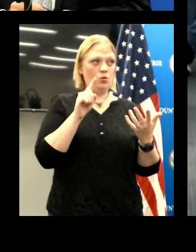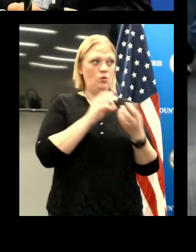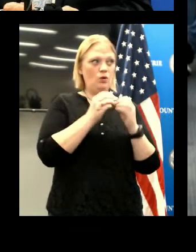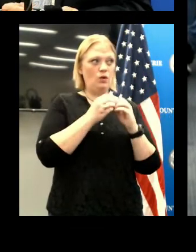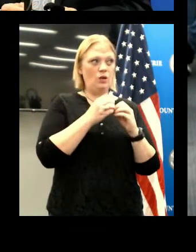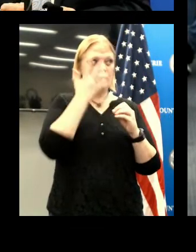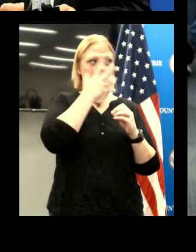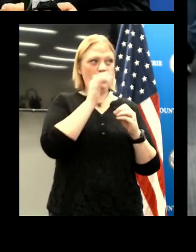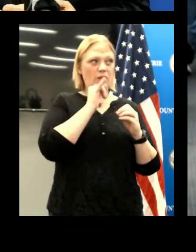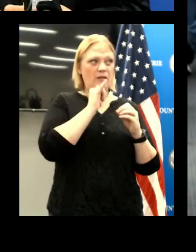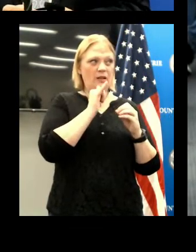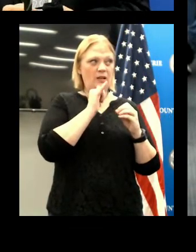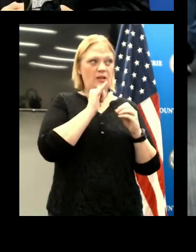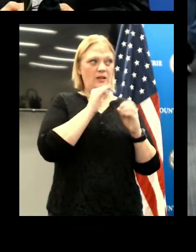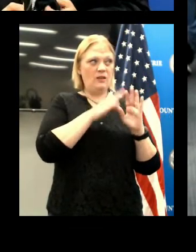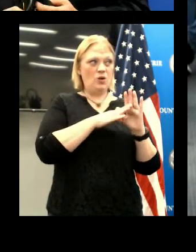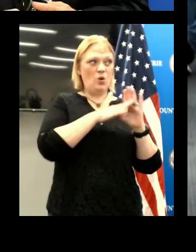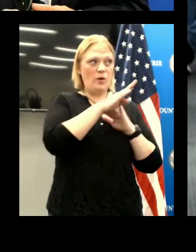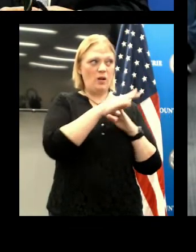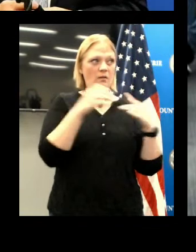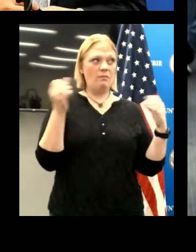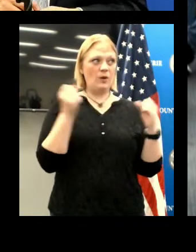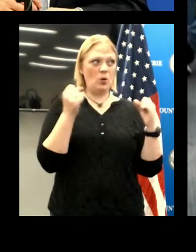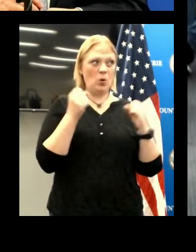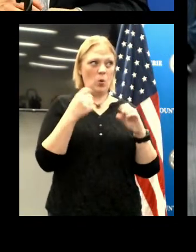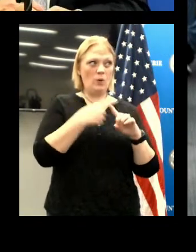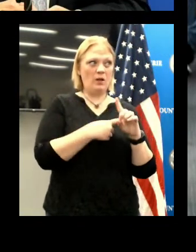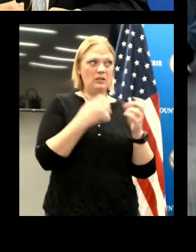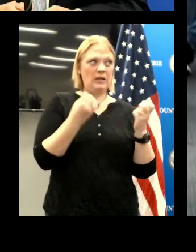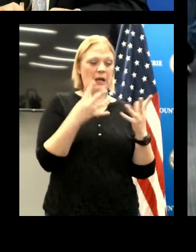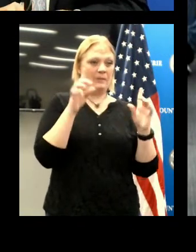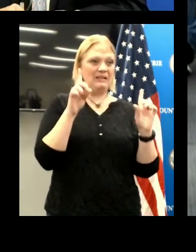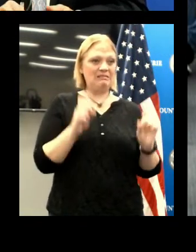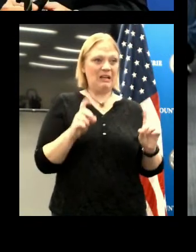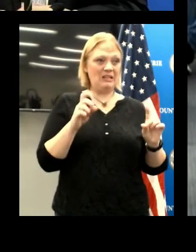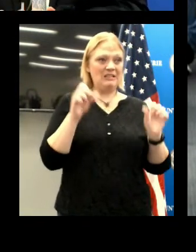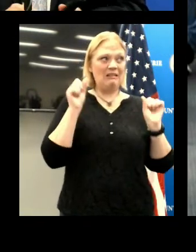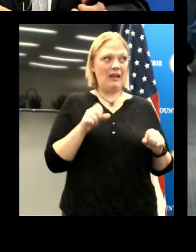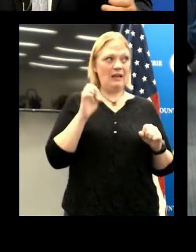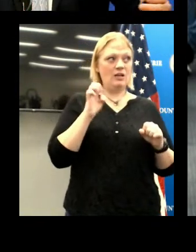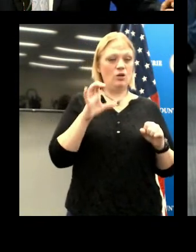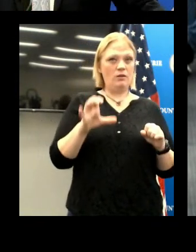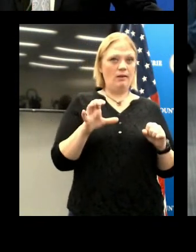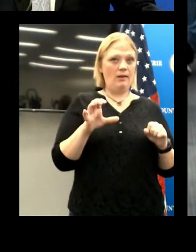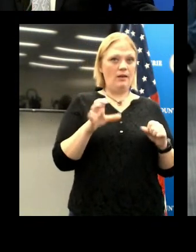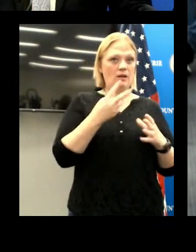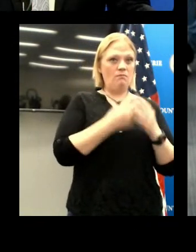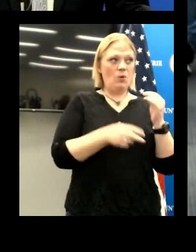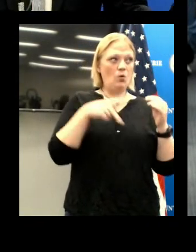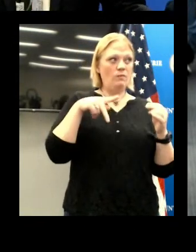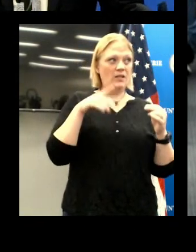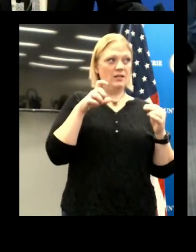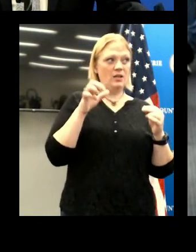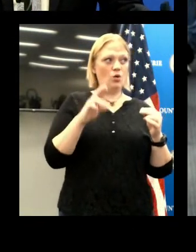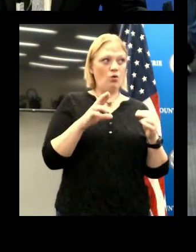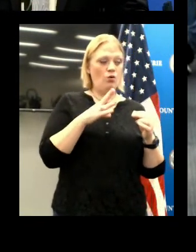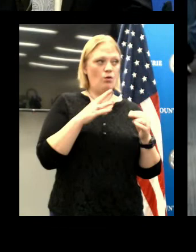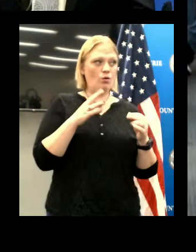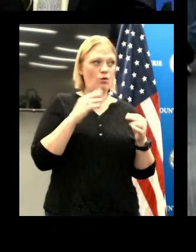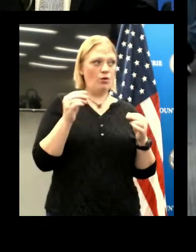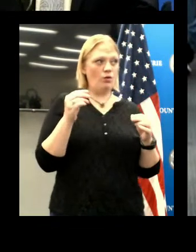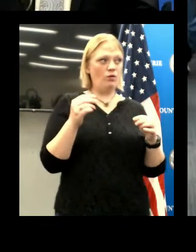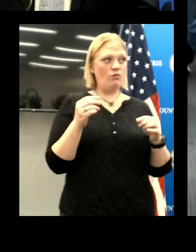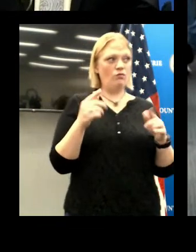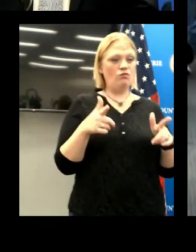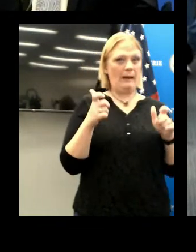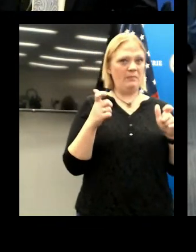might be creeping up over the cold weather months? How many tests can Erie County do now, both PCR tests and rapid